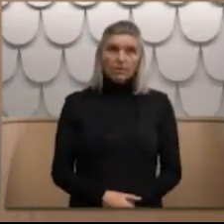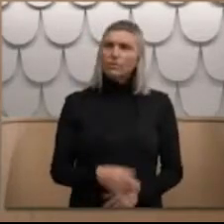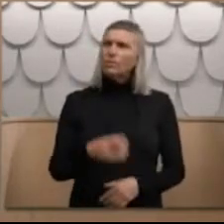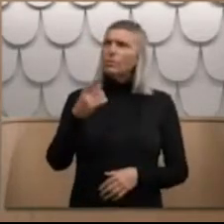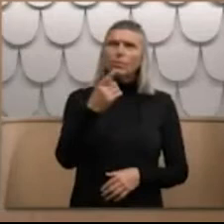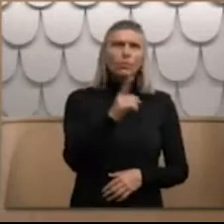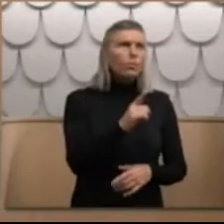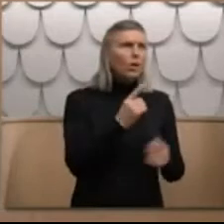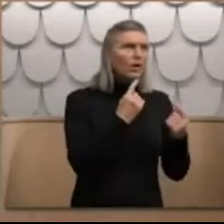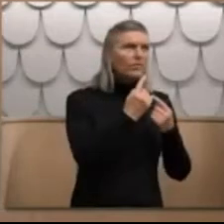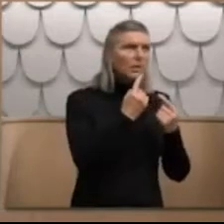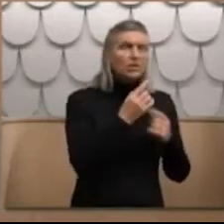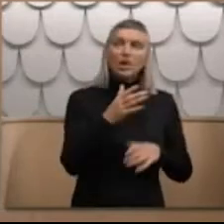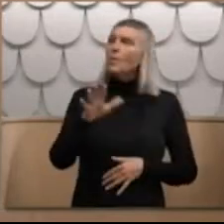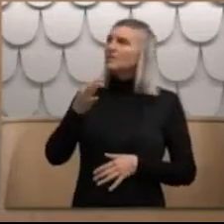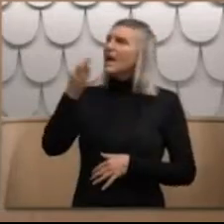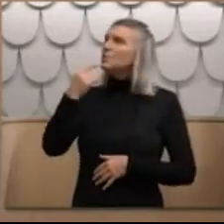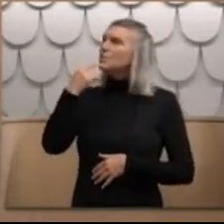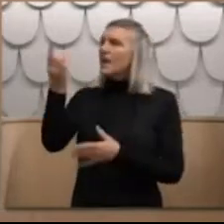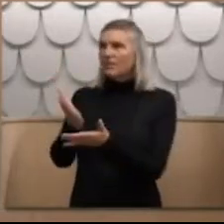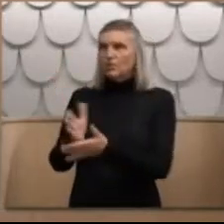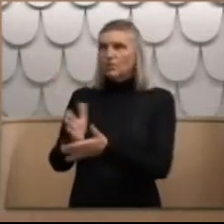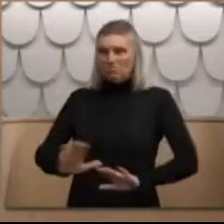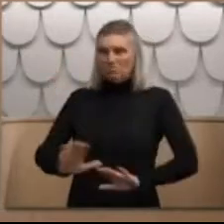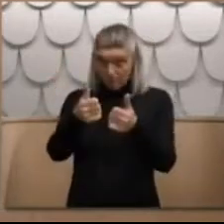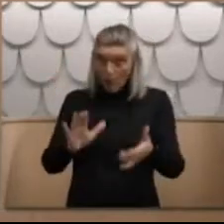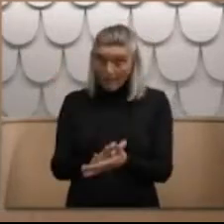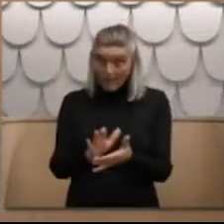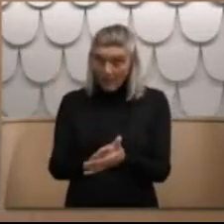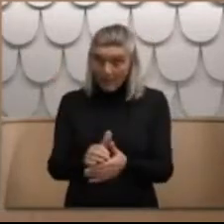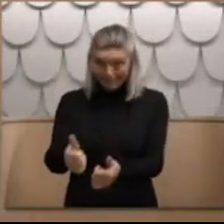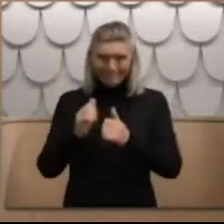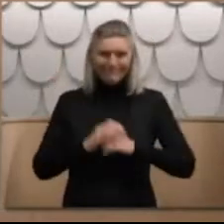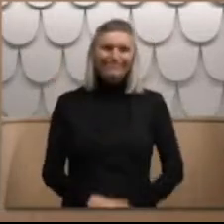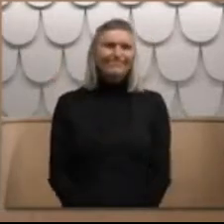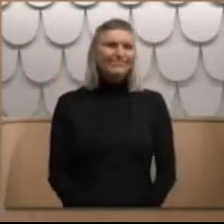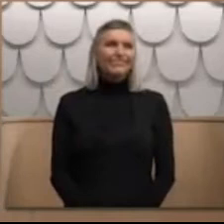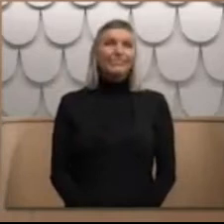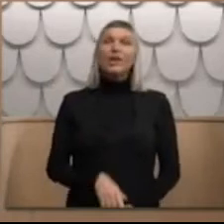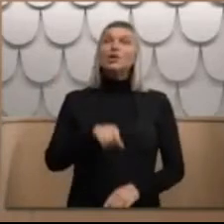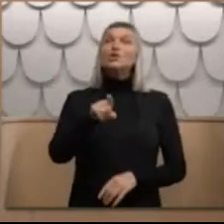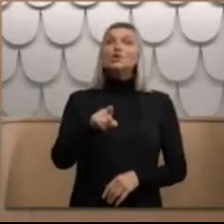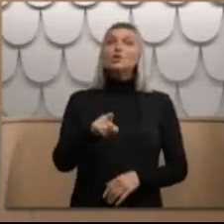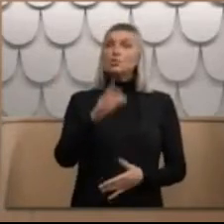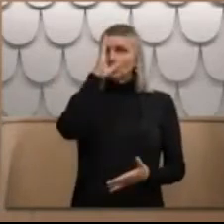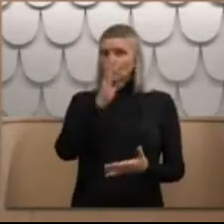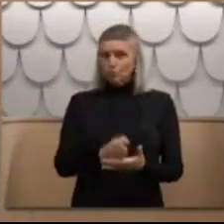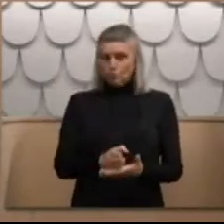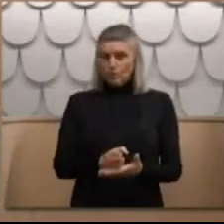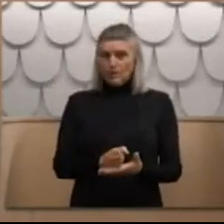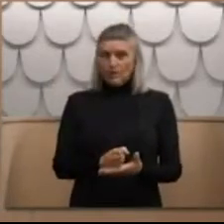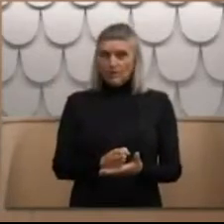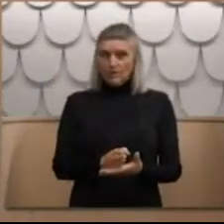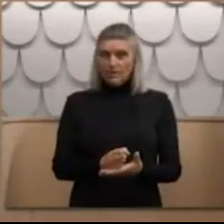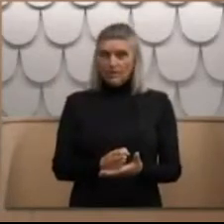Affirmation. It's just asking you to tell the truth, okay? All right? Happy with that? Yeah. Okay. Do you solemnly, sincerely,